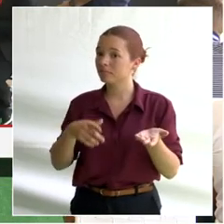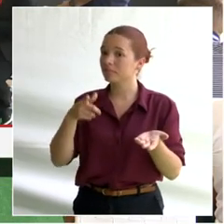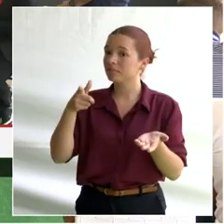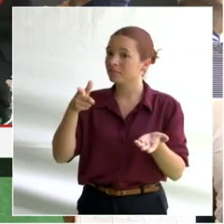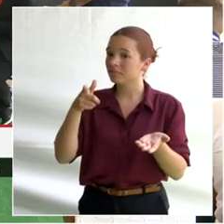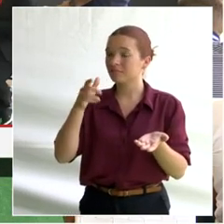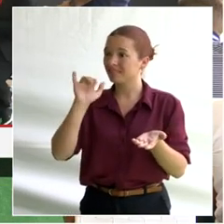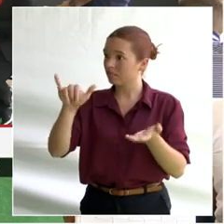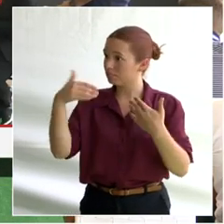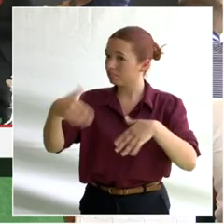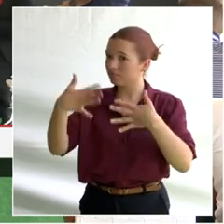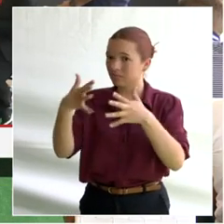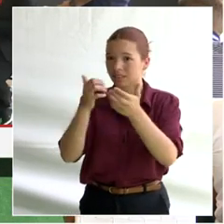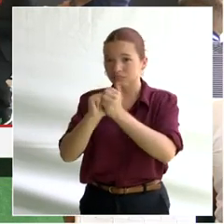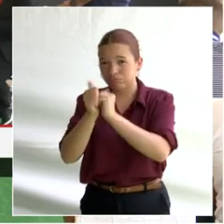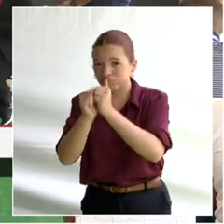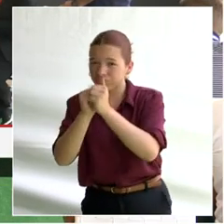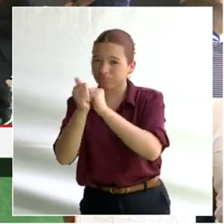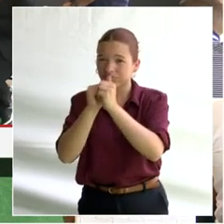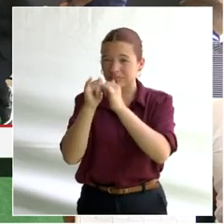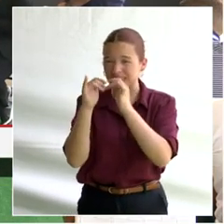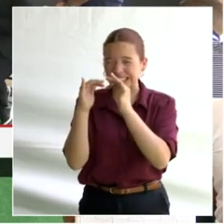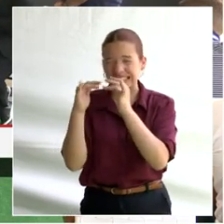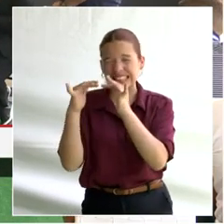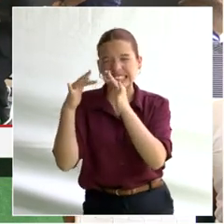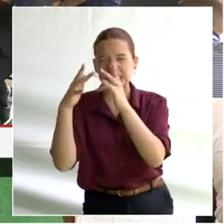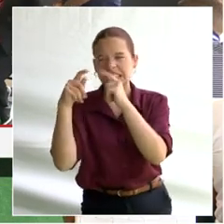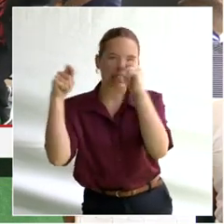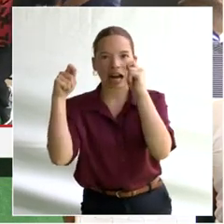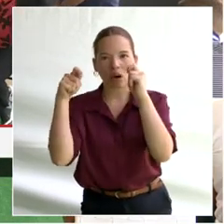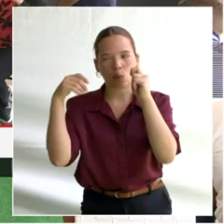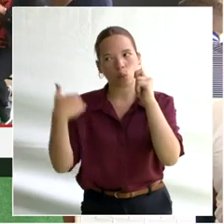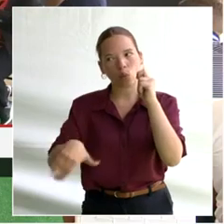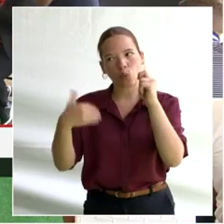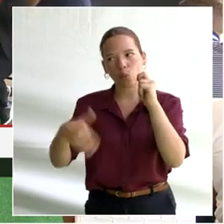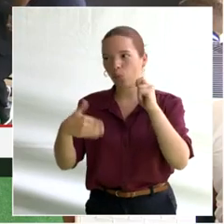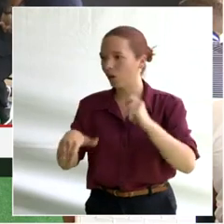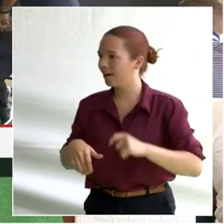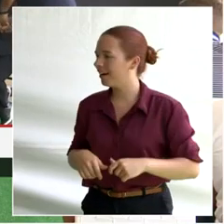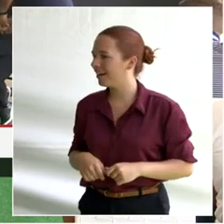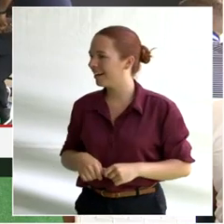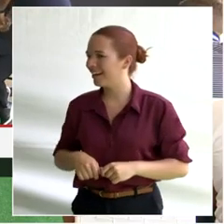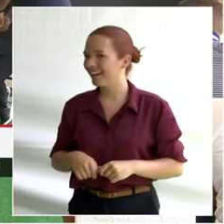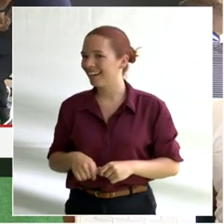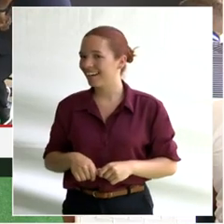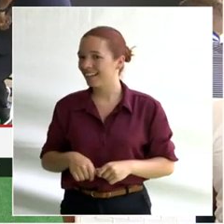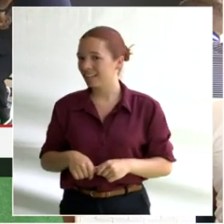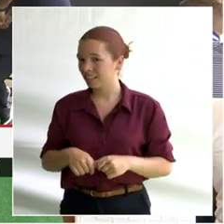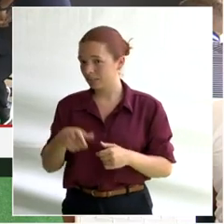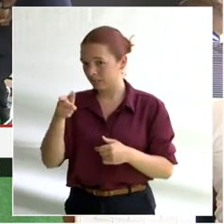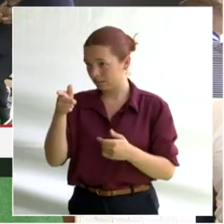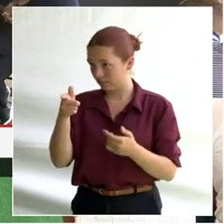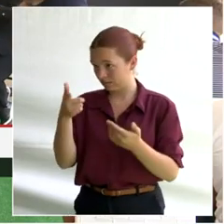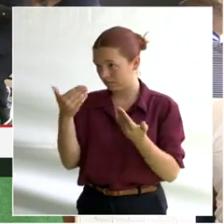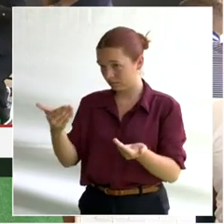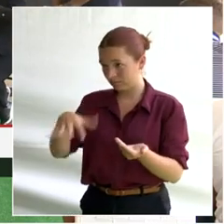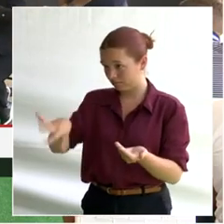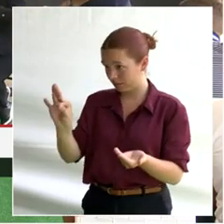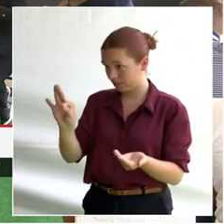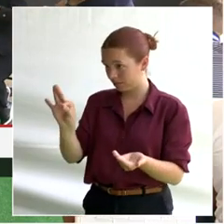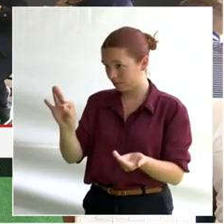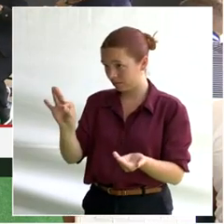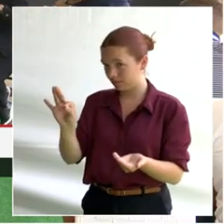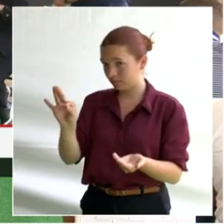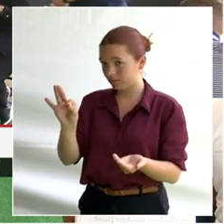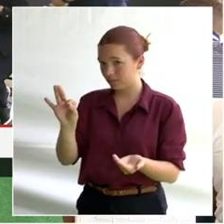Grand Slam. Unbelievable. Okay, next up, are you wanting to hang on, pull a couple more chips, Sam? Yes, so that means we are going